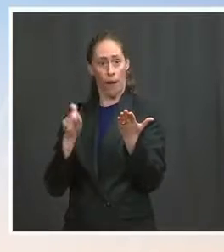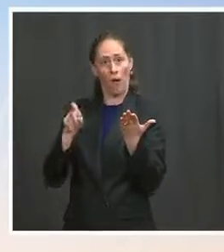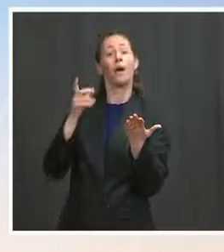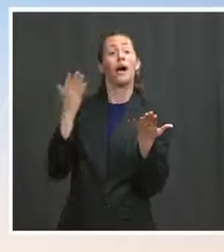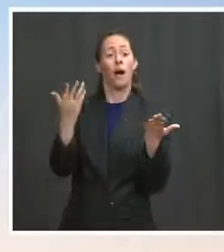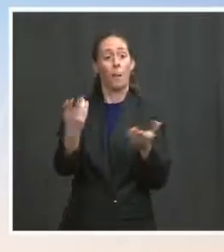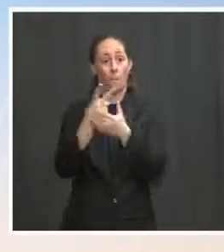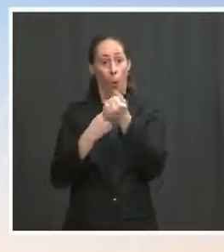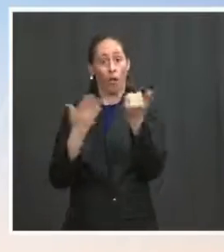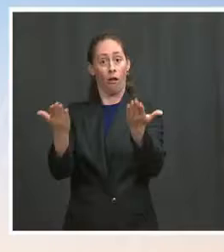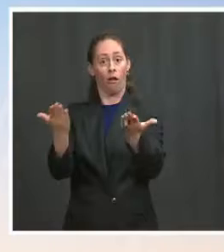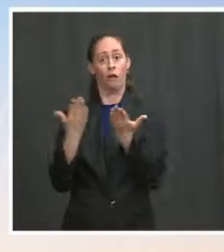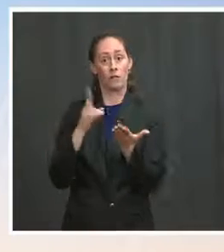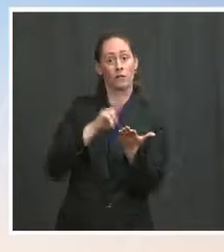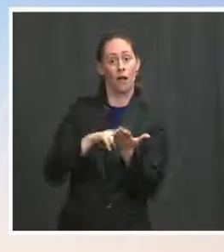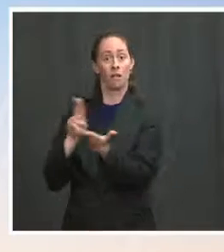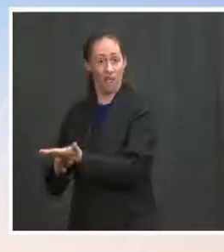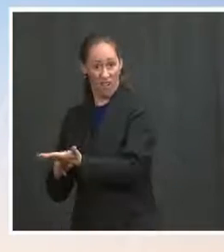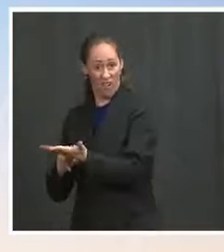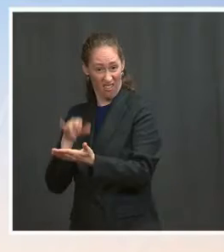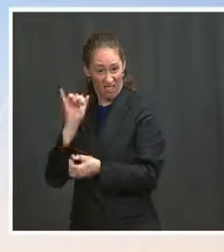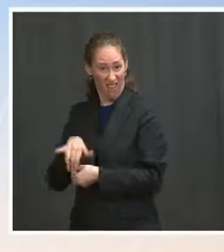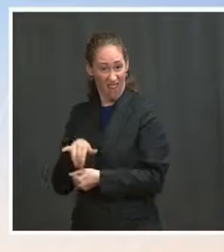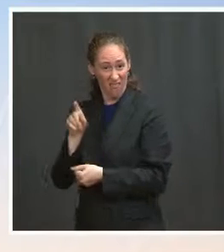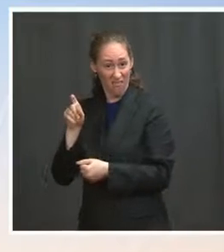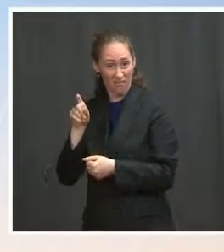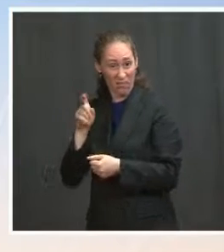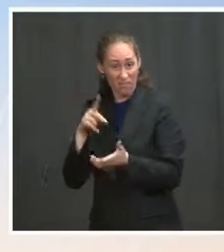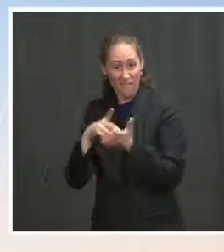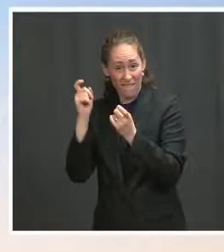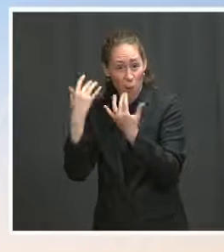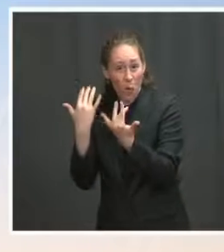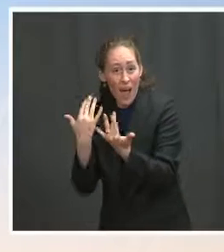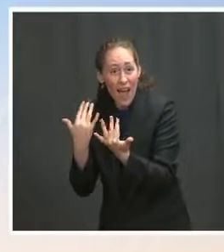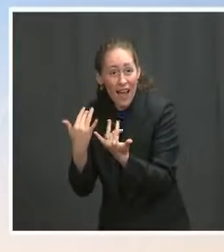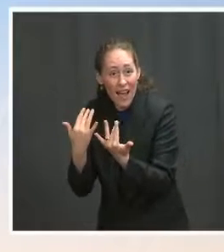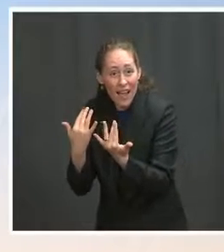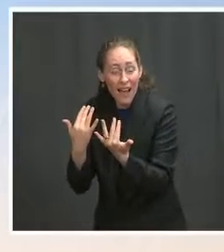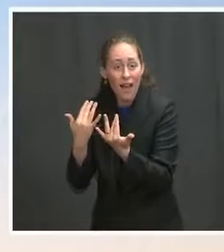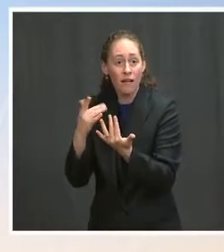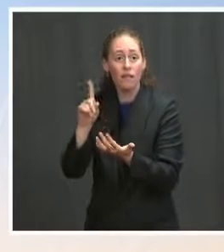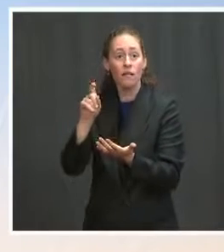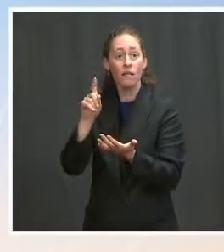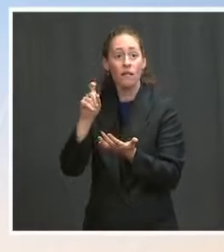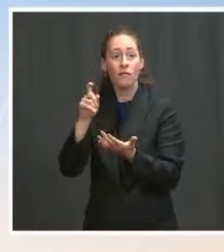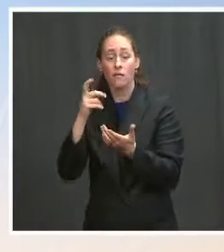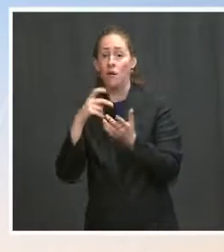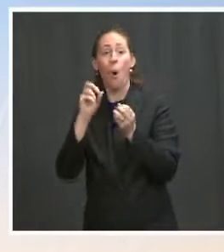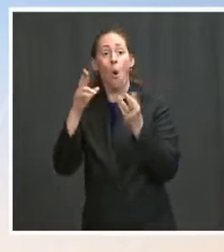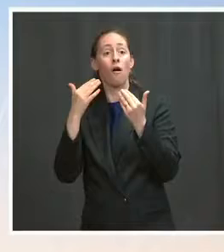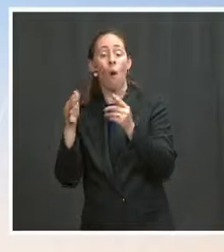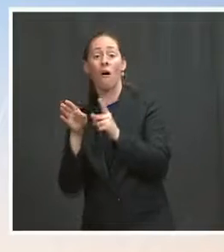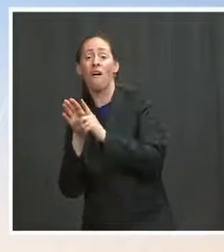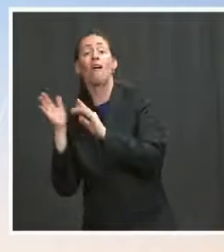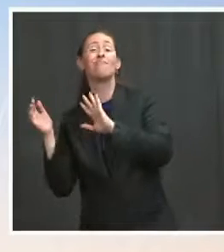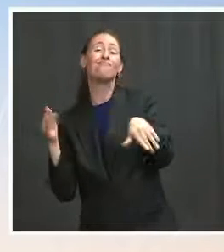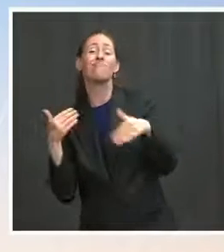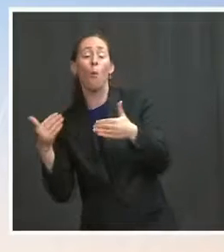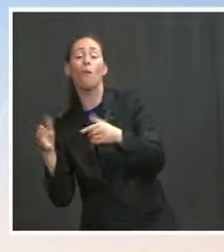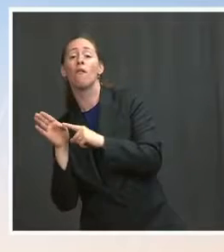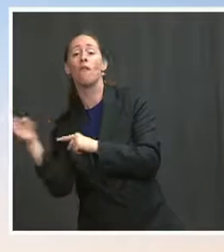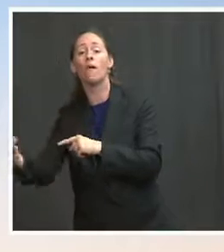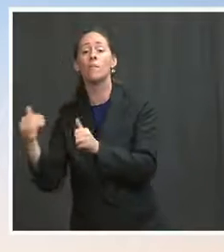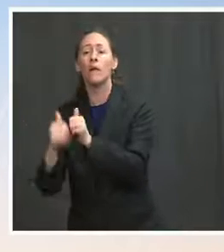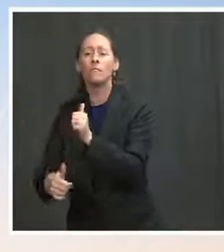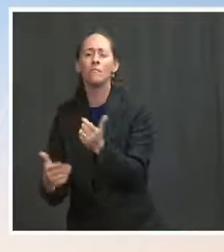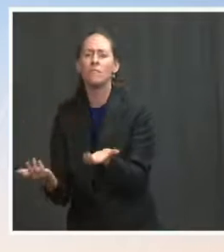signing the bipartisan package, waiting for the reconciliation package to come through? He fully expects, hopes, plans to sign both into law,